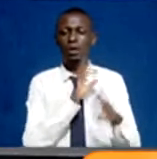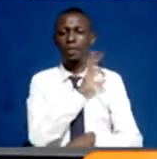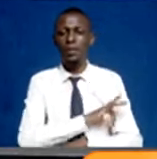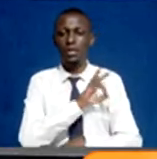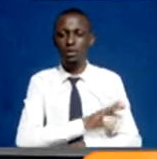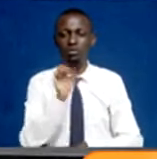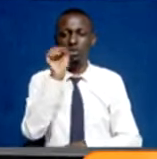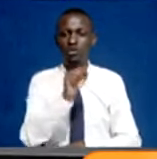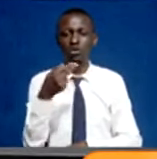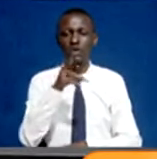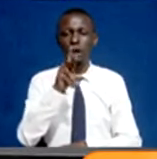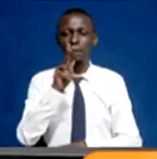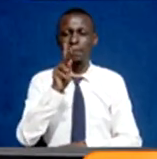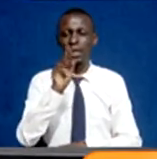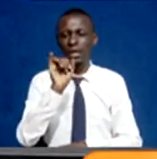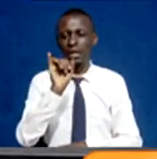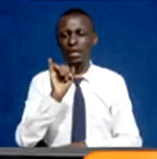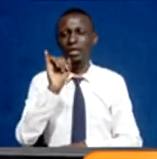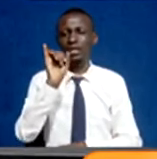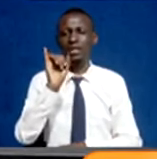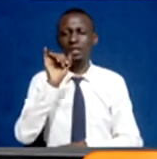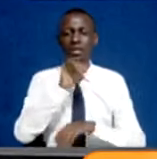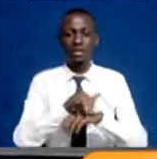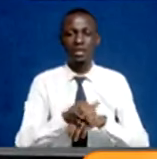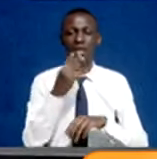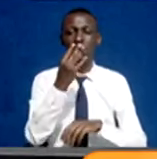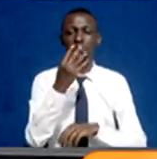bonus. Chepkwony pocketed